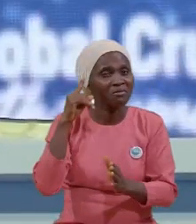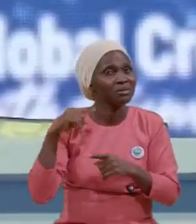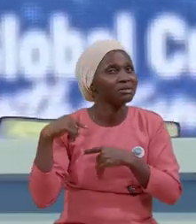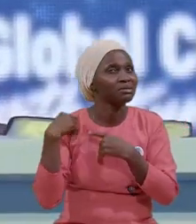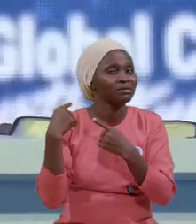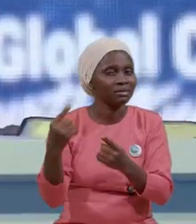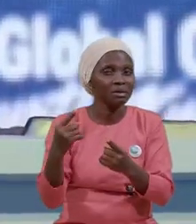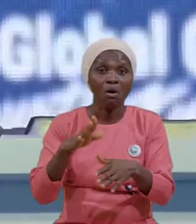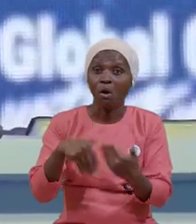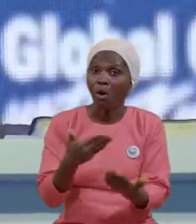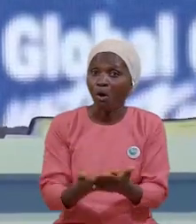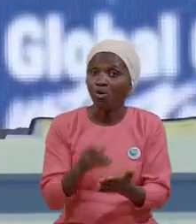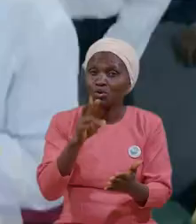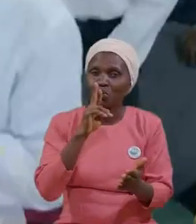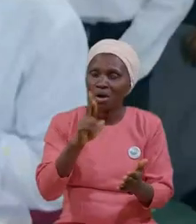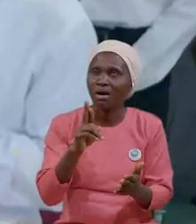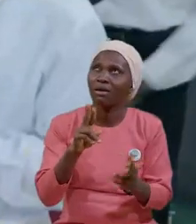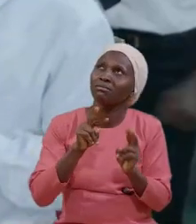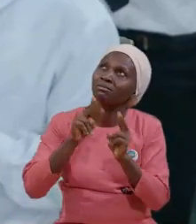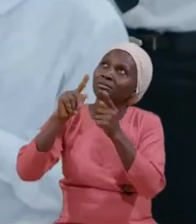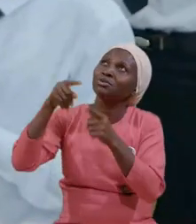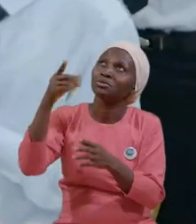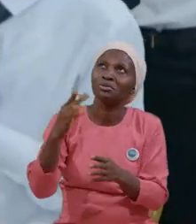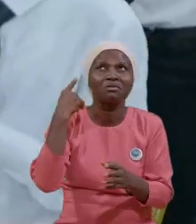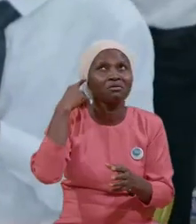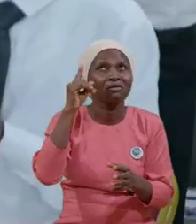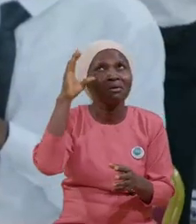all that you've been looking to God for,